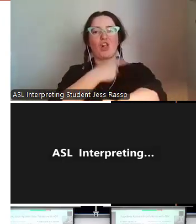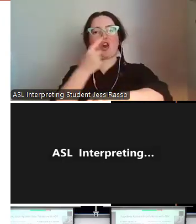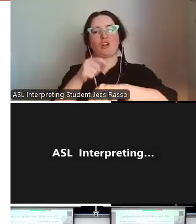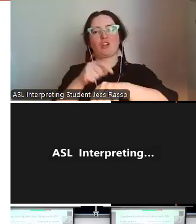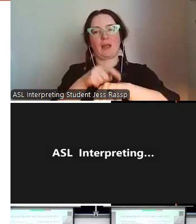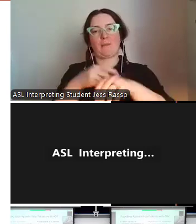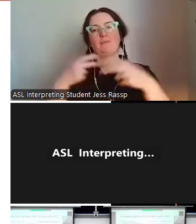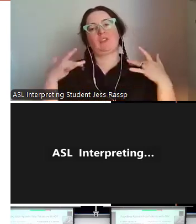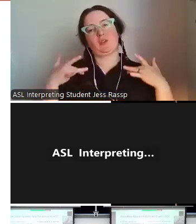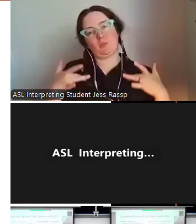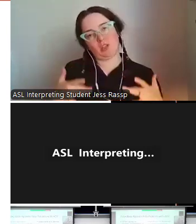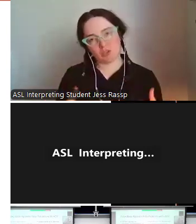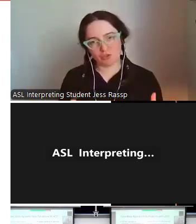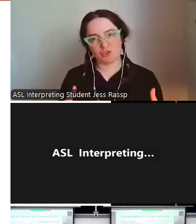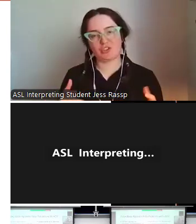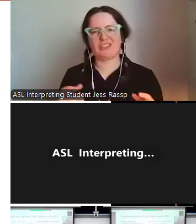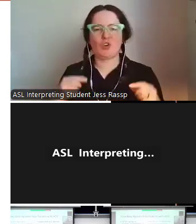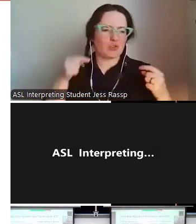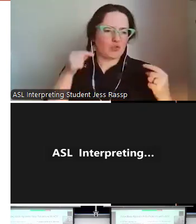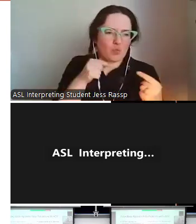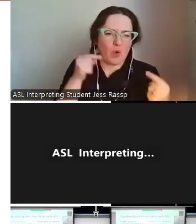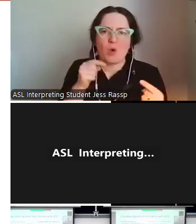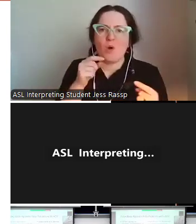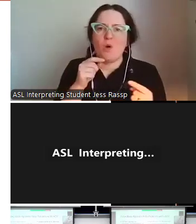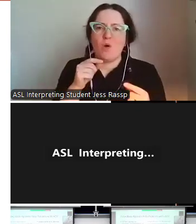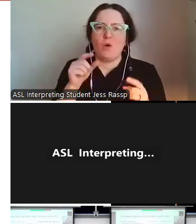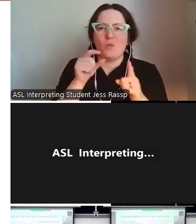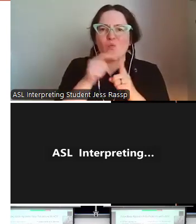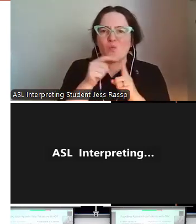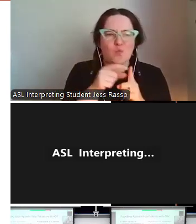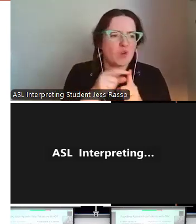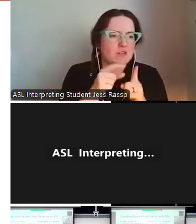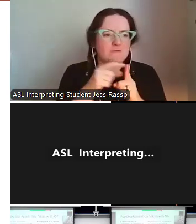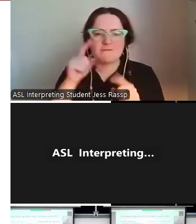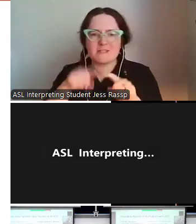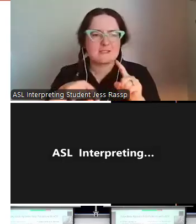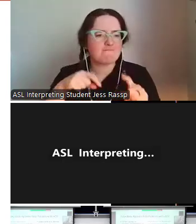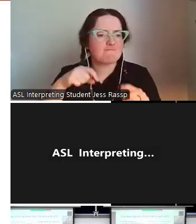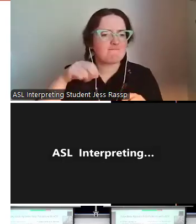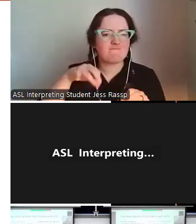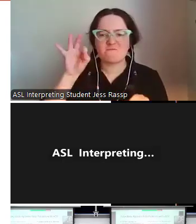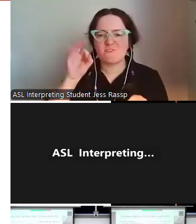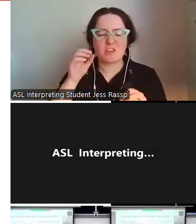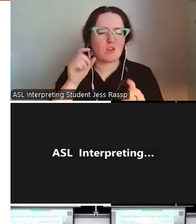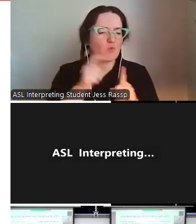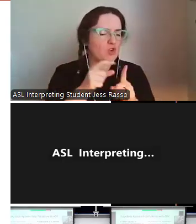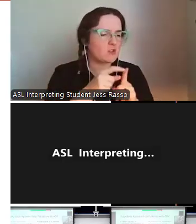things happening, right? Because these SK channels are a lot of the different places, but right, they